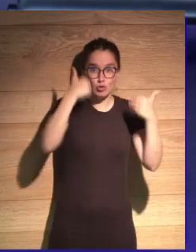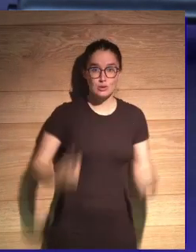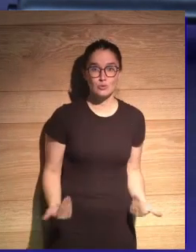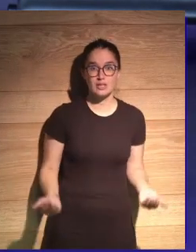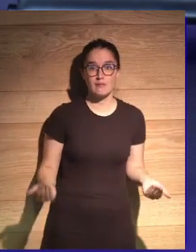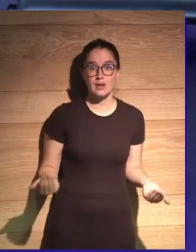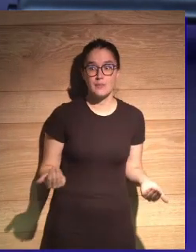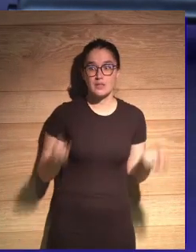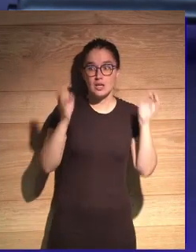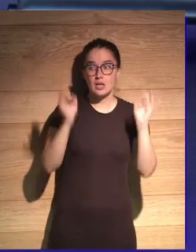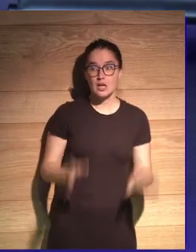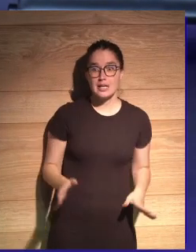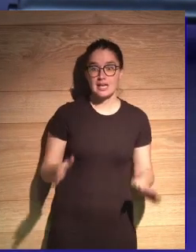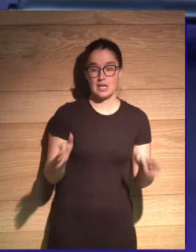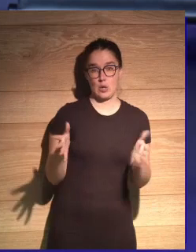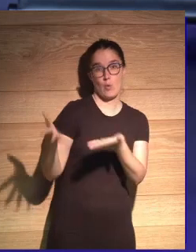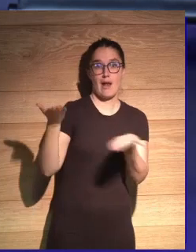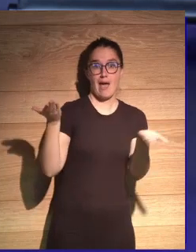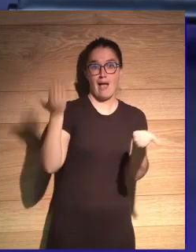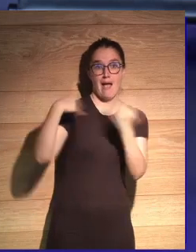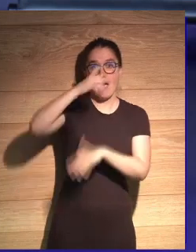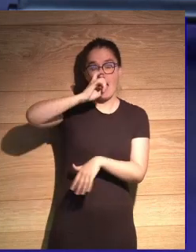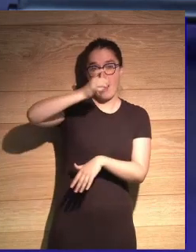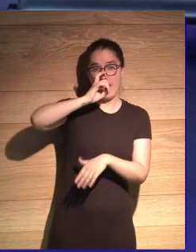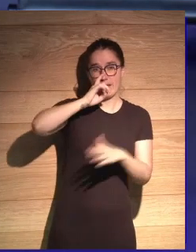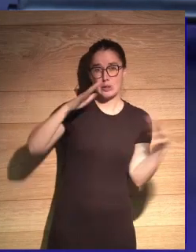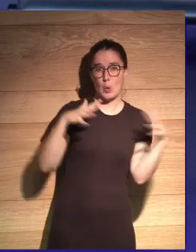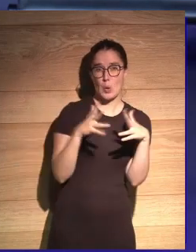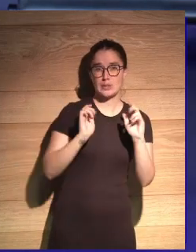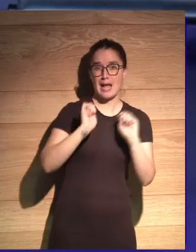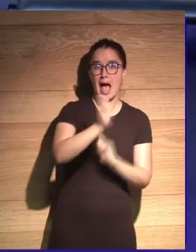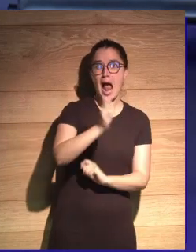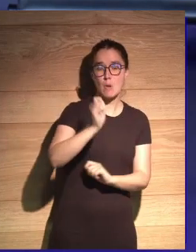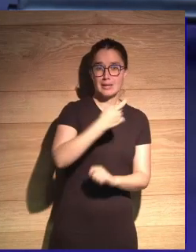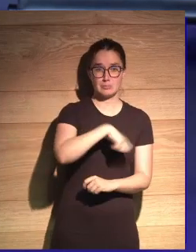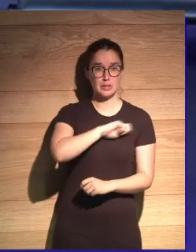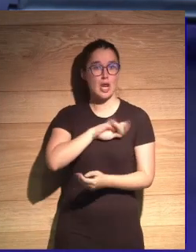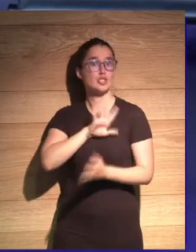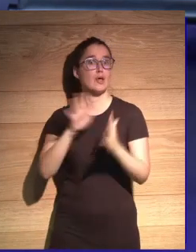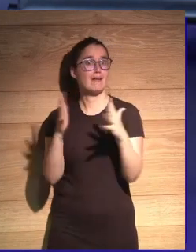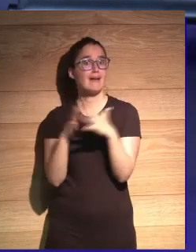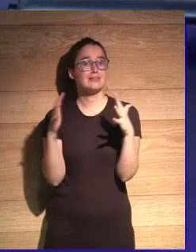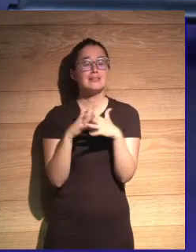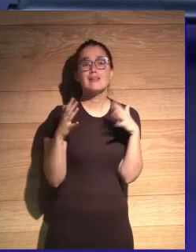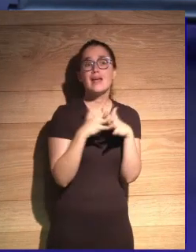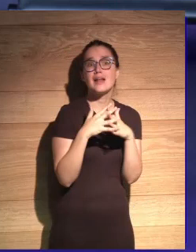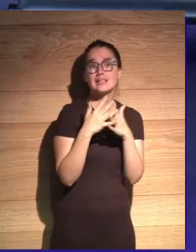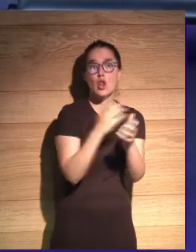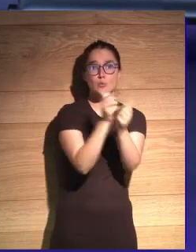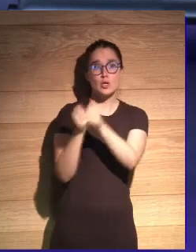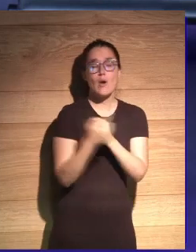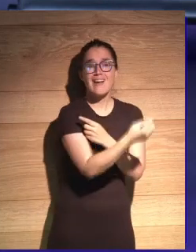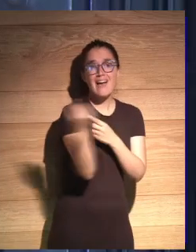extends our constitution, like in the old Castilian hostels. In video